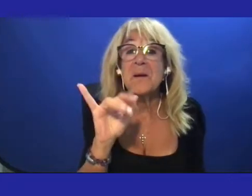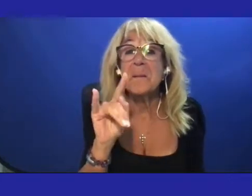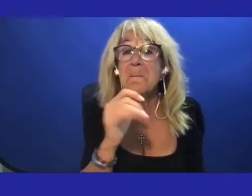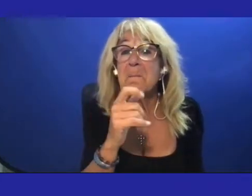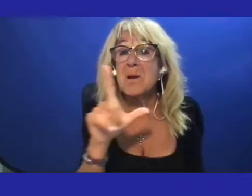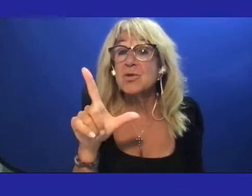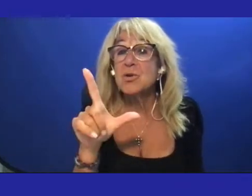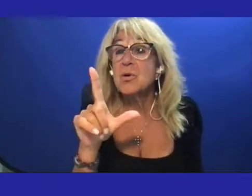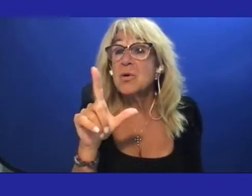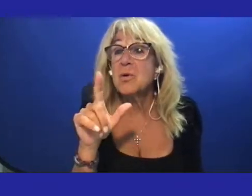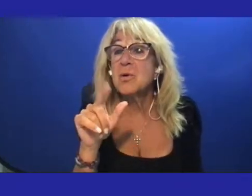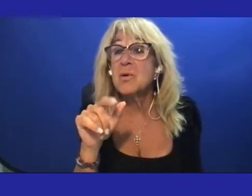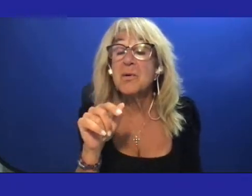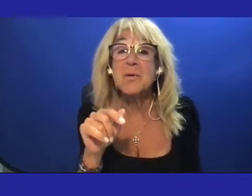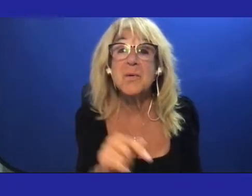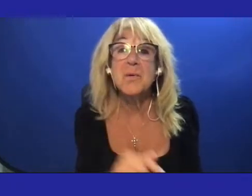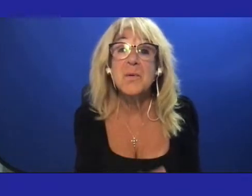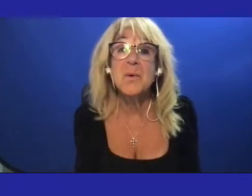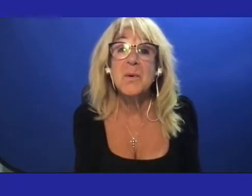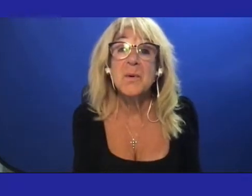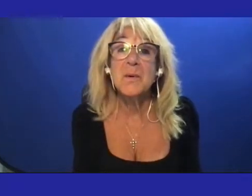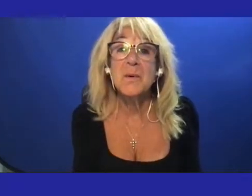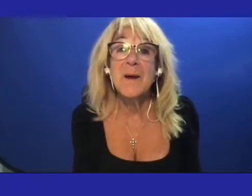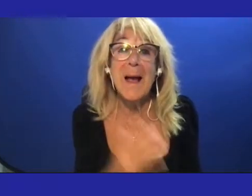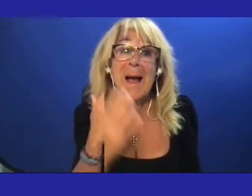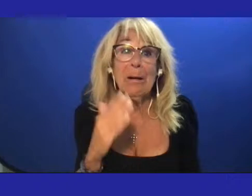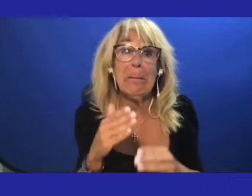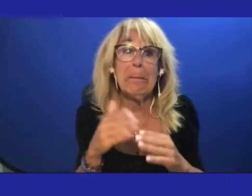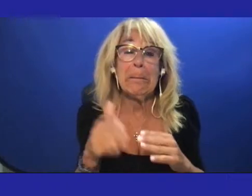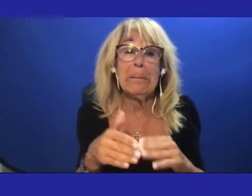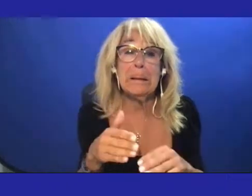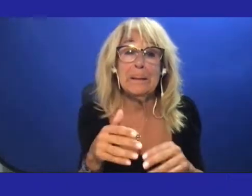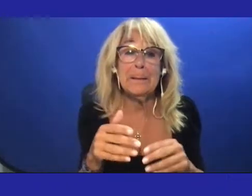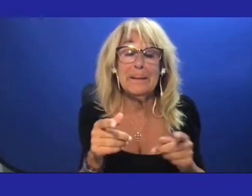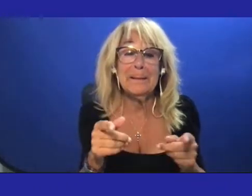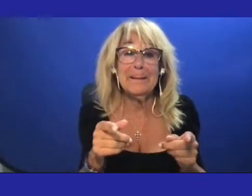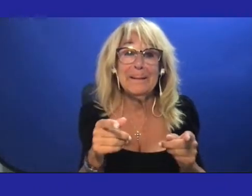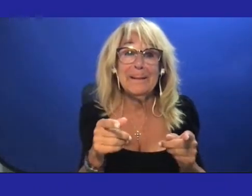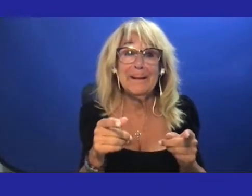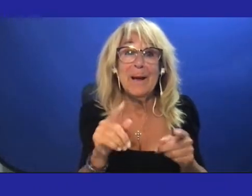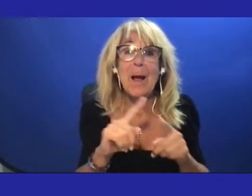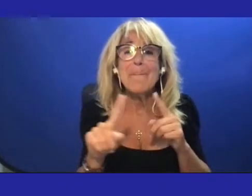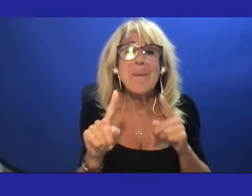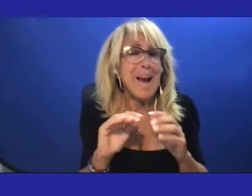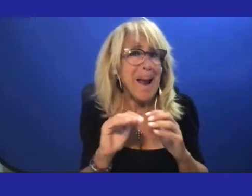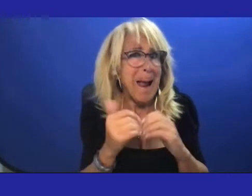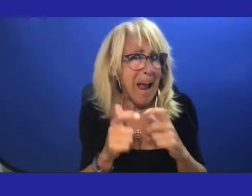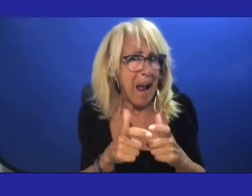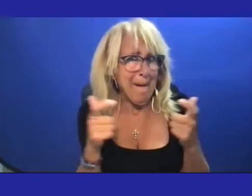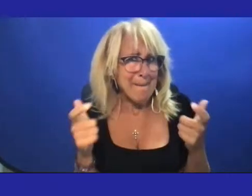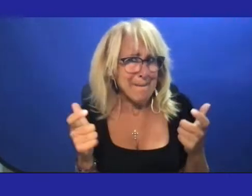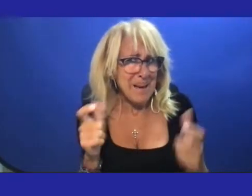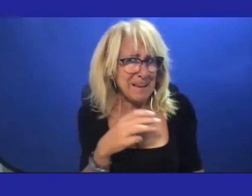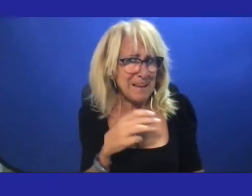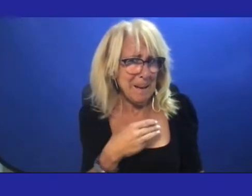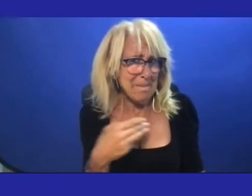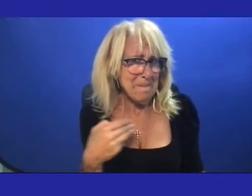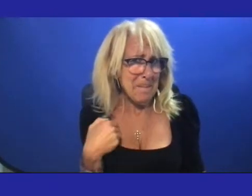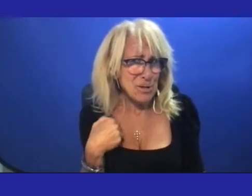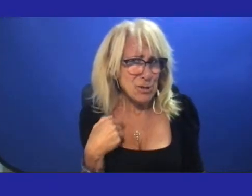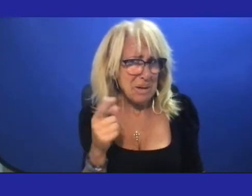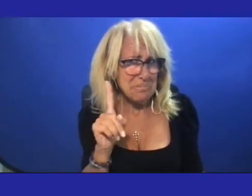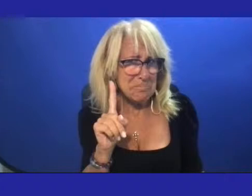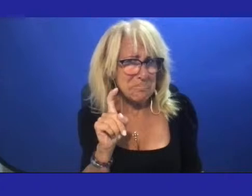know we're out of time. I'll be very, very quick. But how big is our membership? Important to not get that answer.